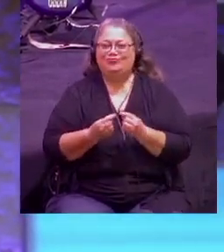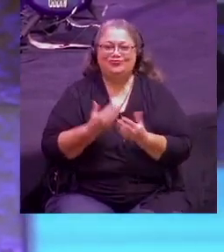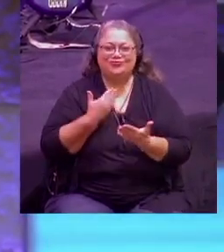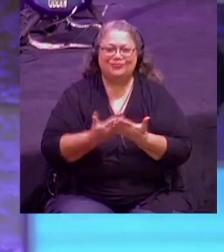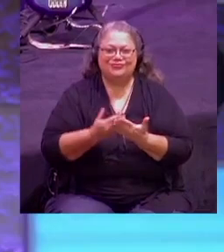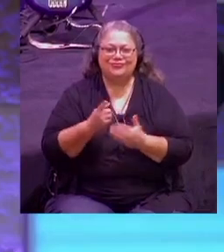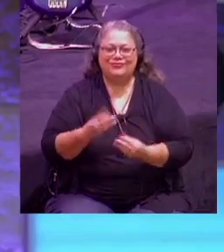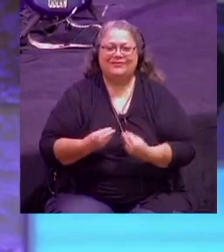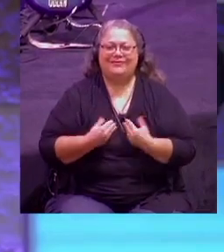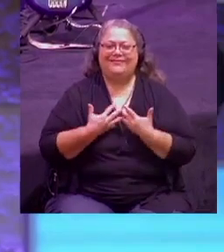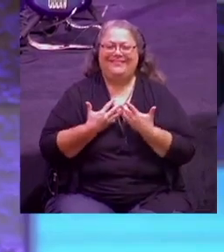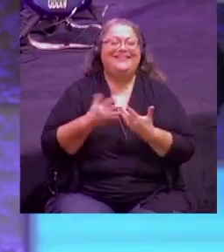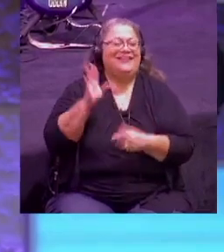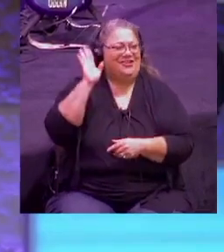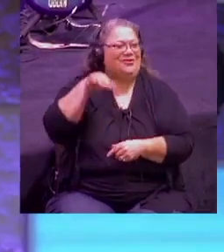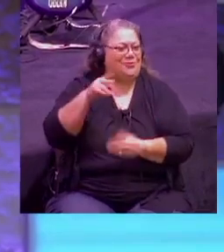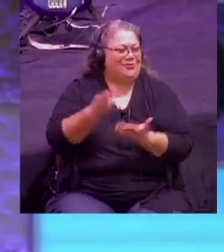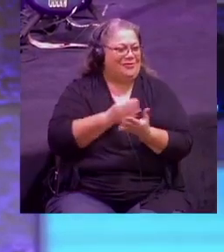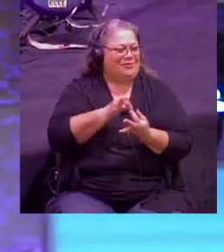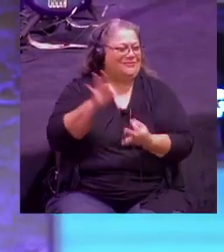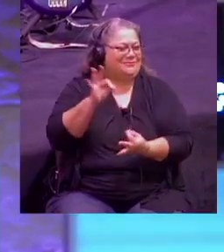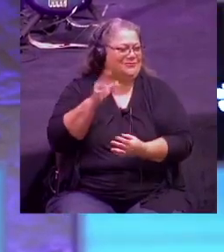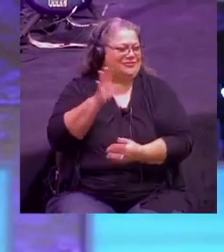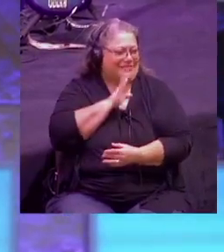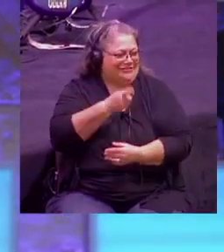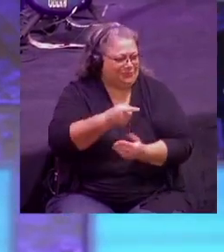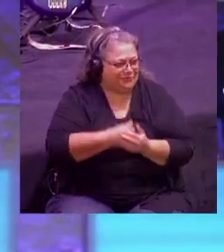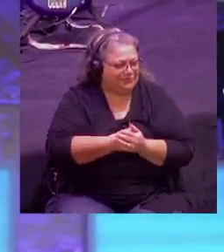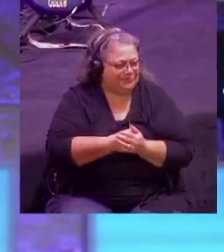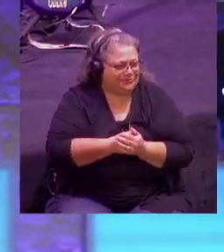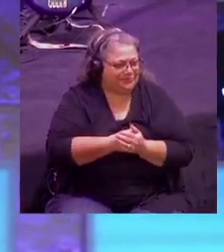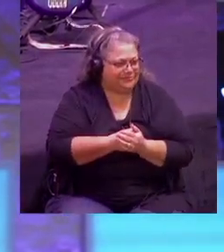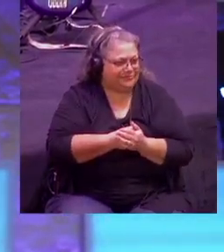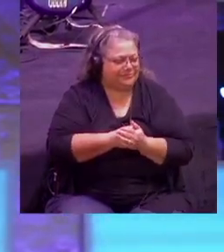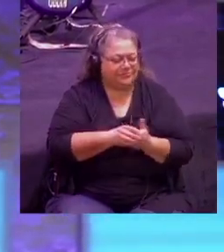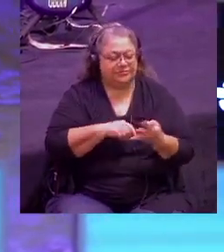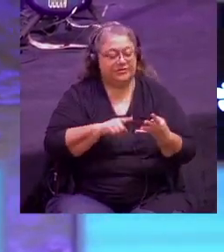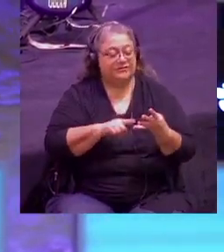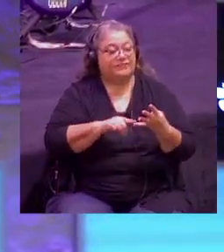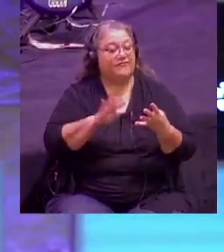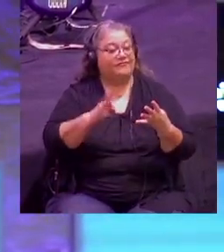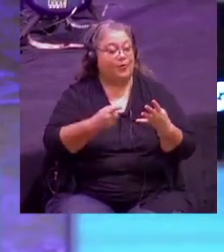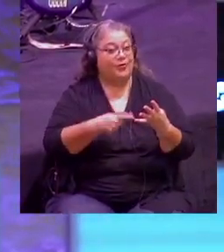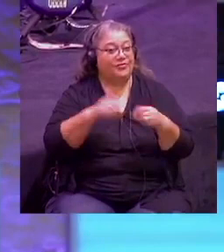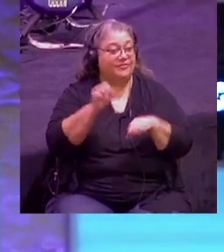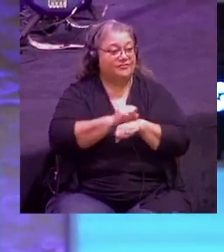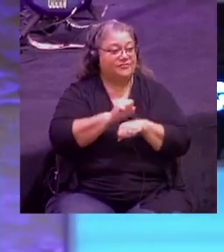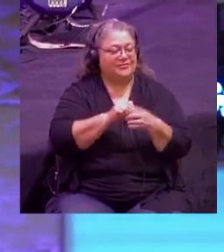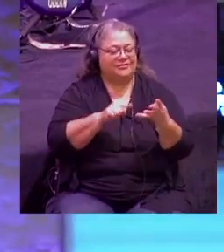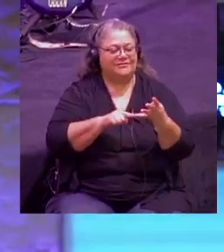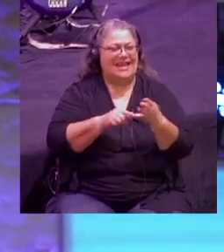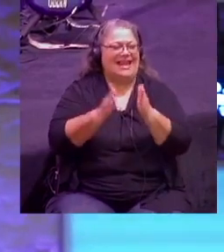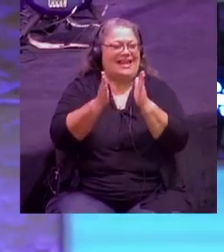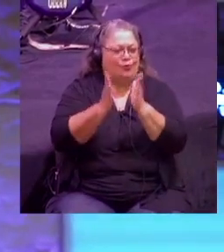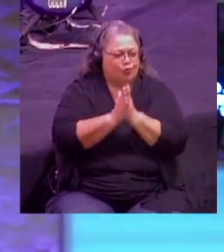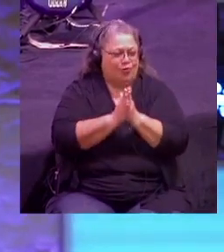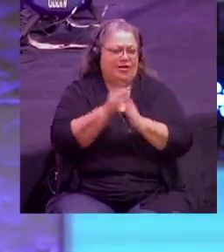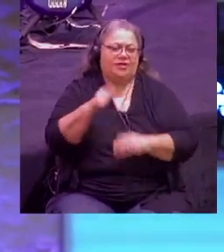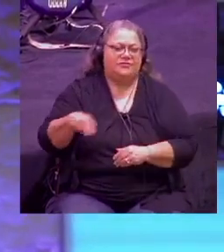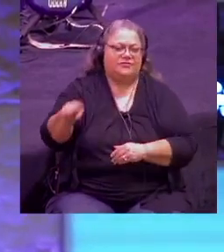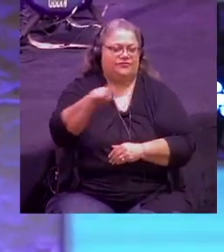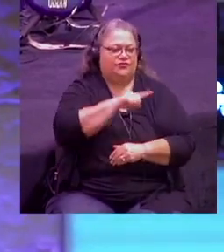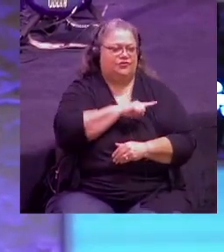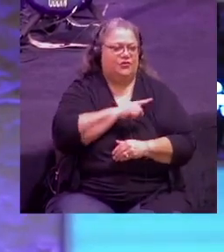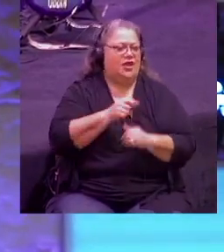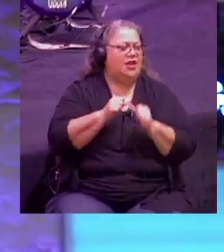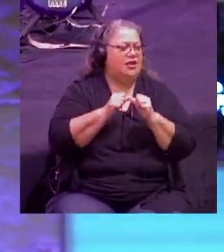that this is the fourth purpose of the Holy Spirit. He's our intercessor. He He is praying for you. He is interceding